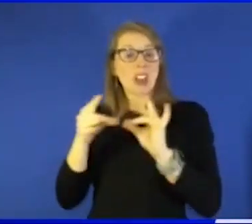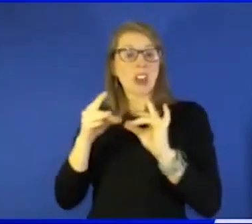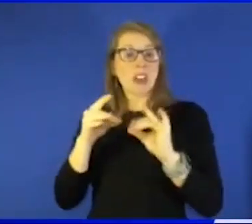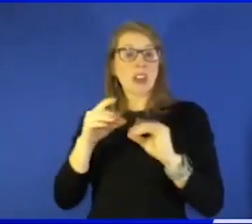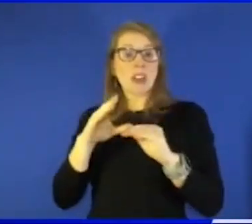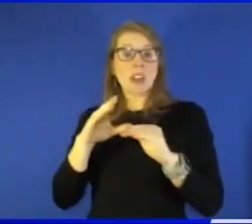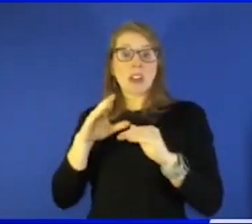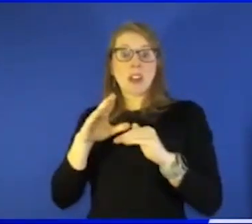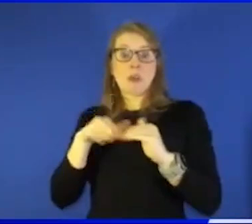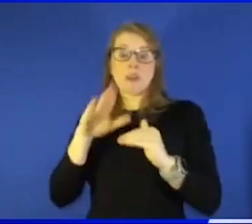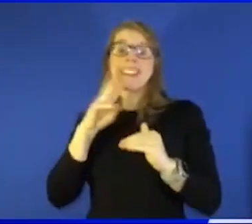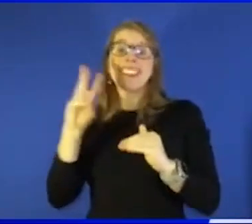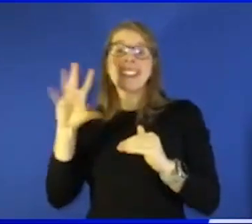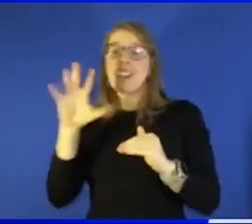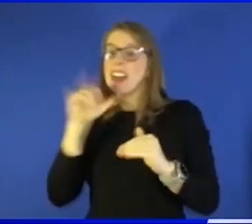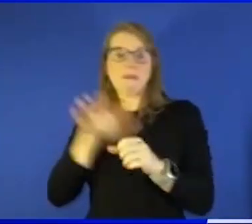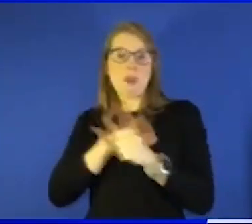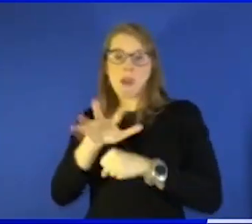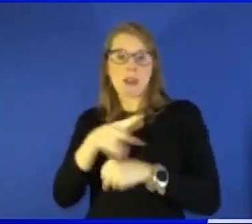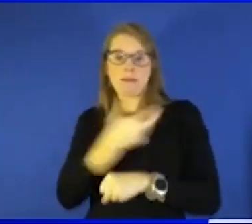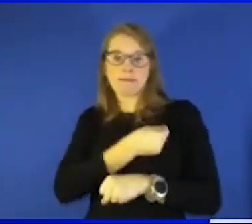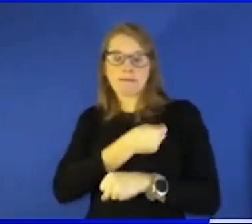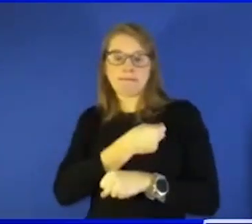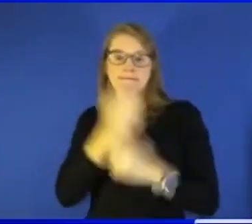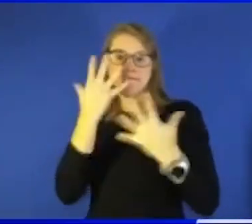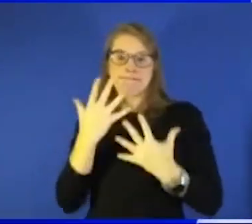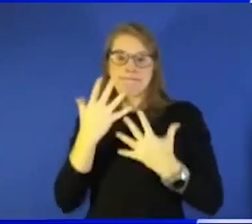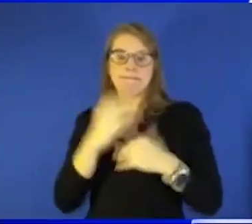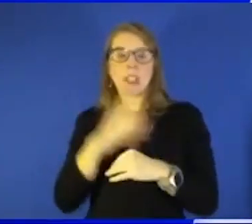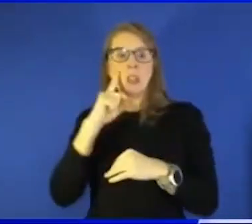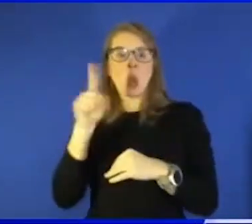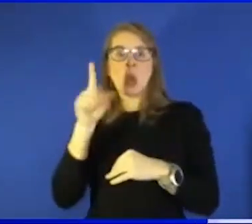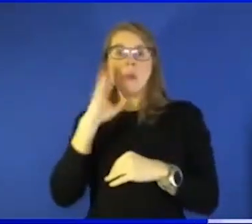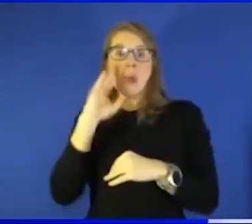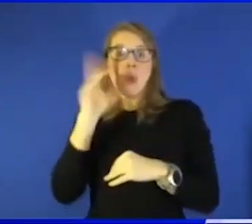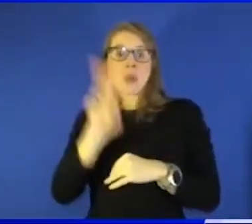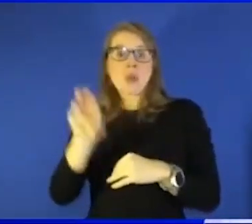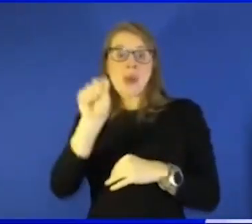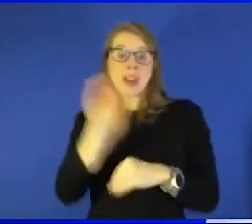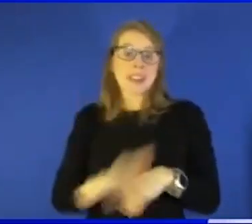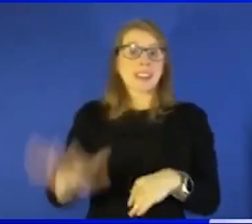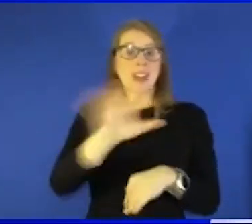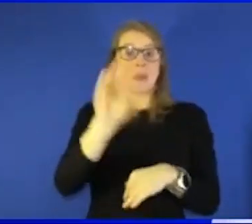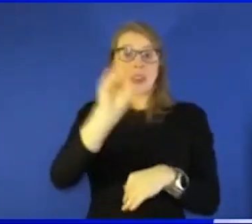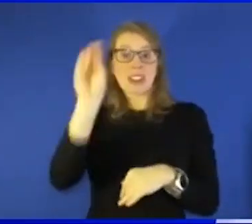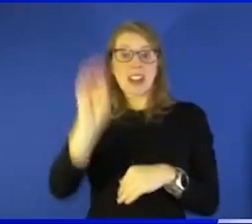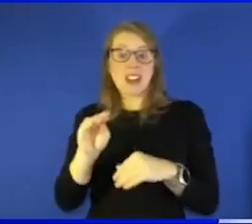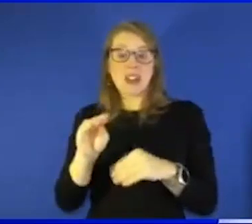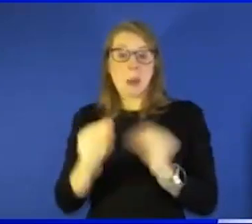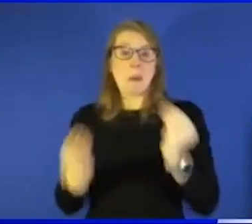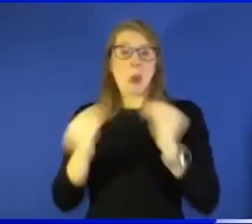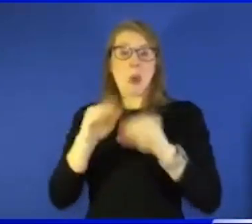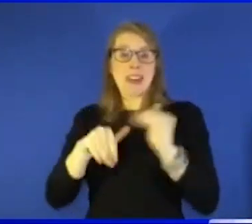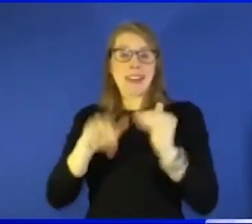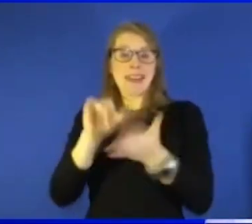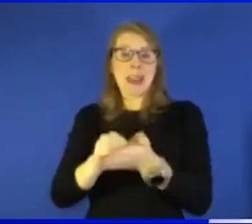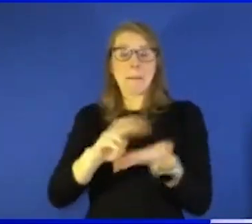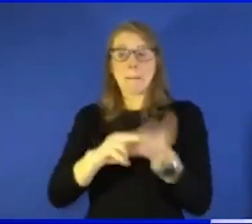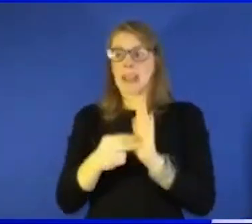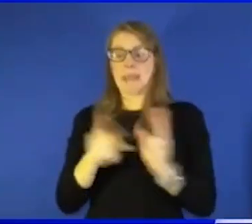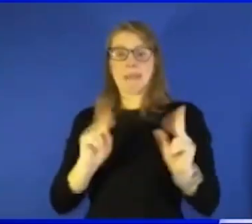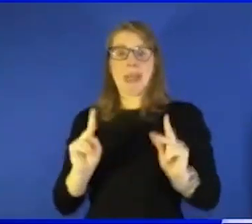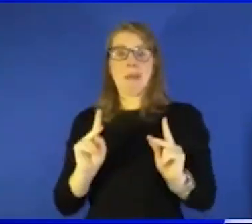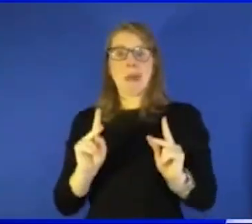fully vaccinated. And that's disappointing because we know right. across the United States the percentage is much higher than that. It just sets people up for risk. And I